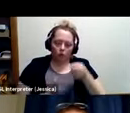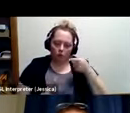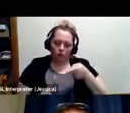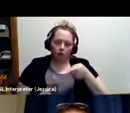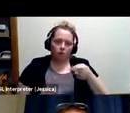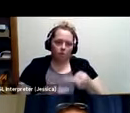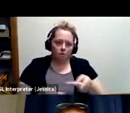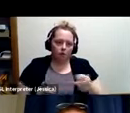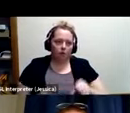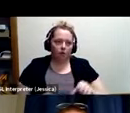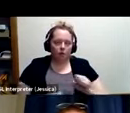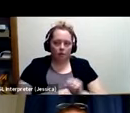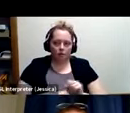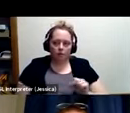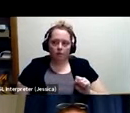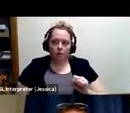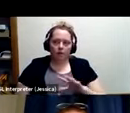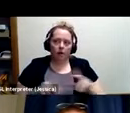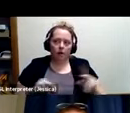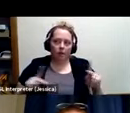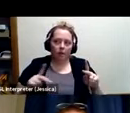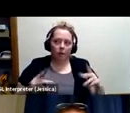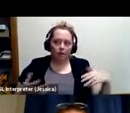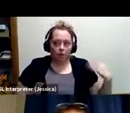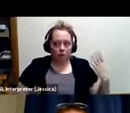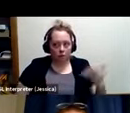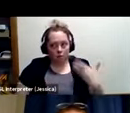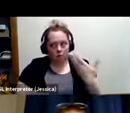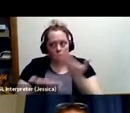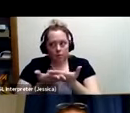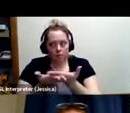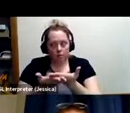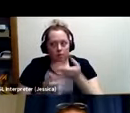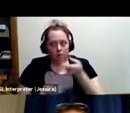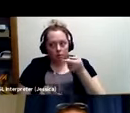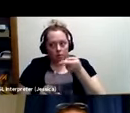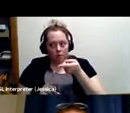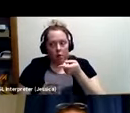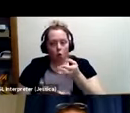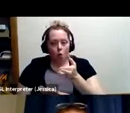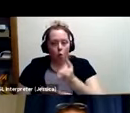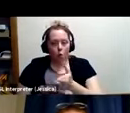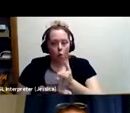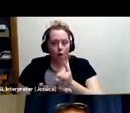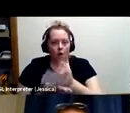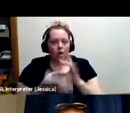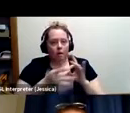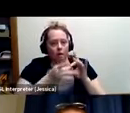to provide that service at Sisters PGH in a way that looks like